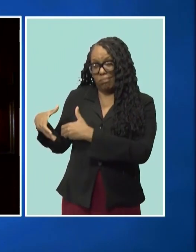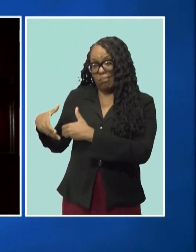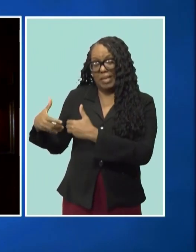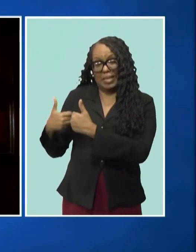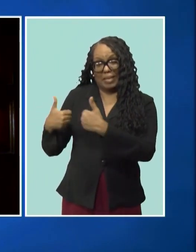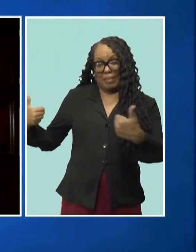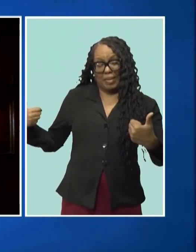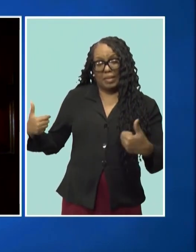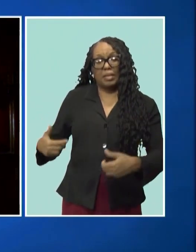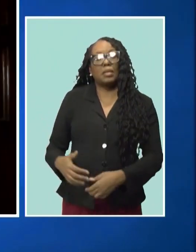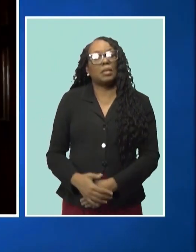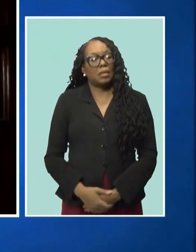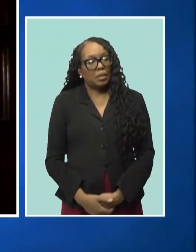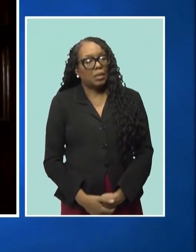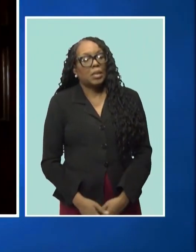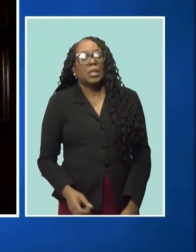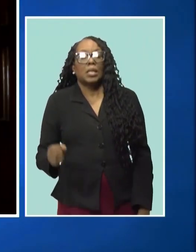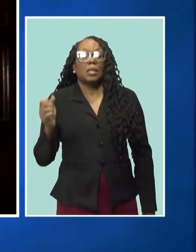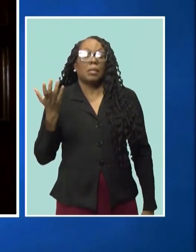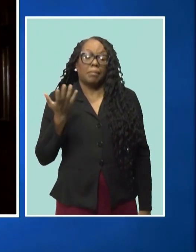Realistically, factions